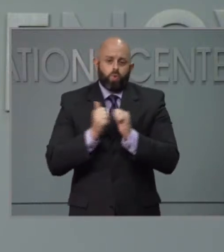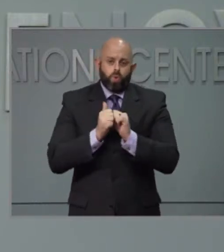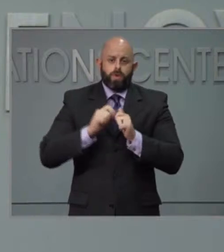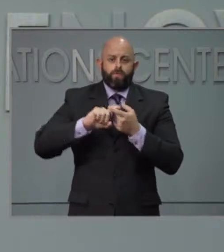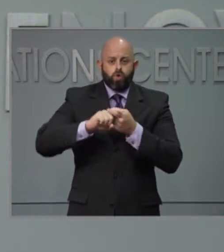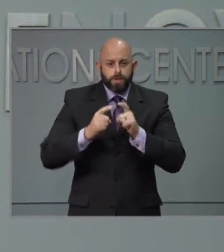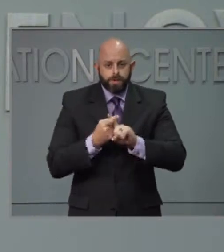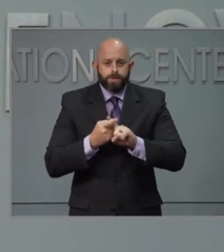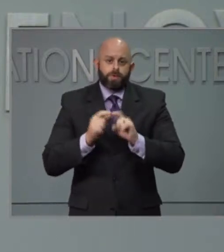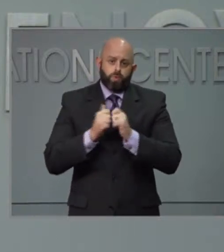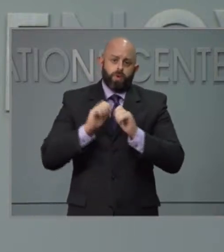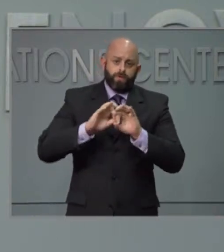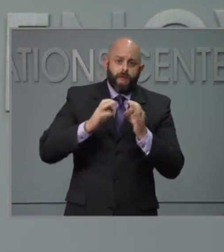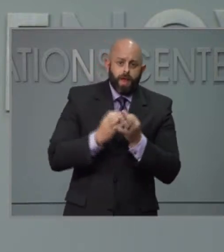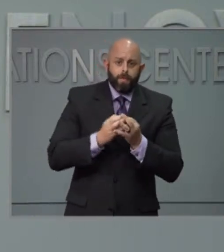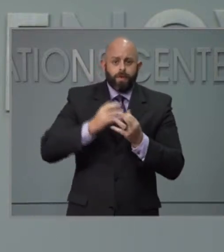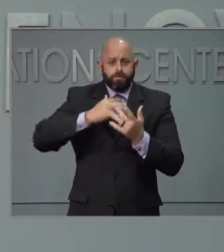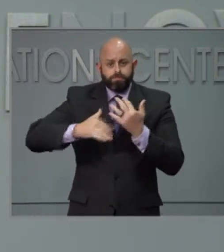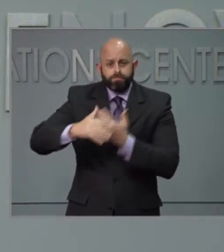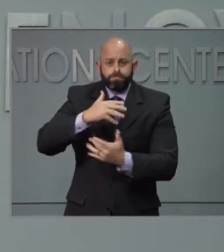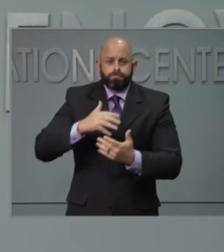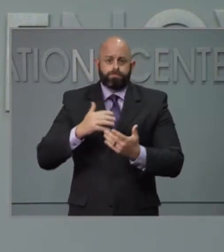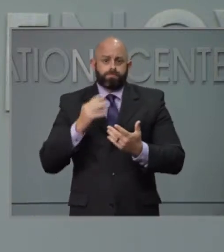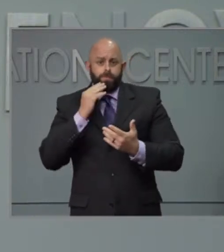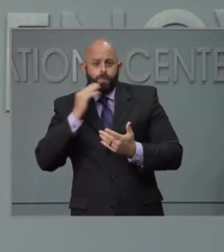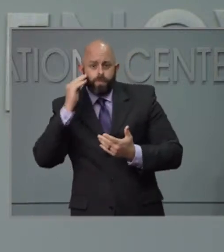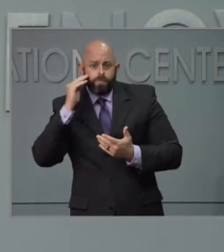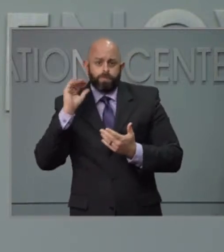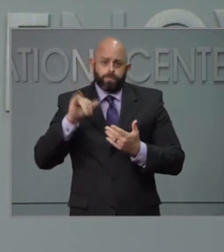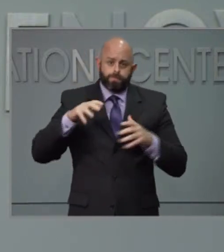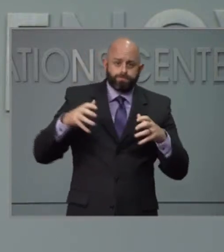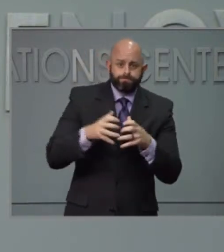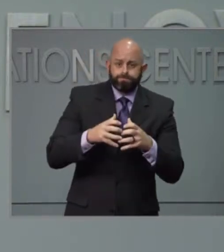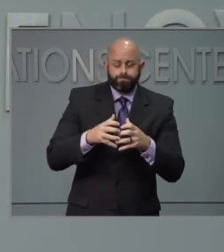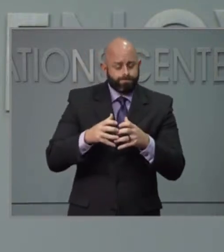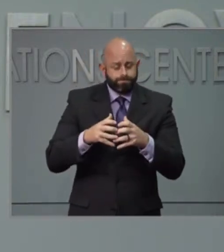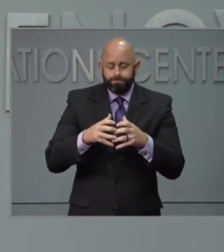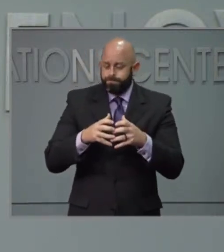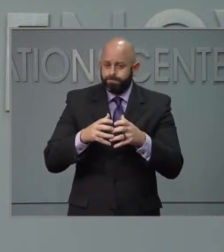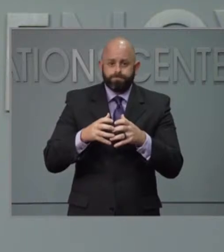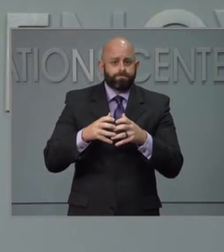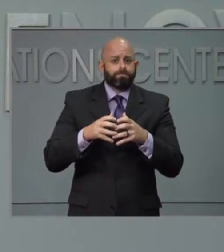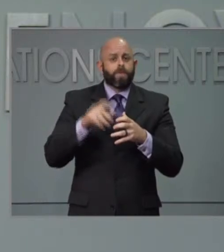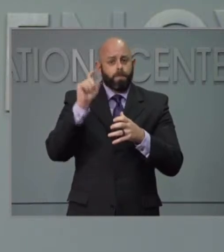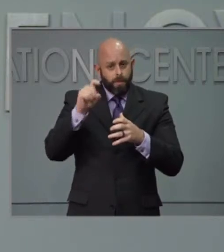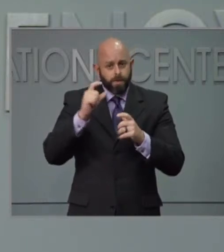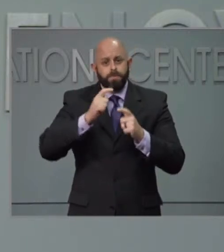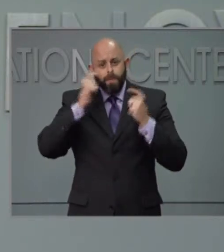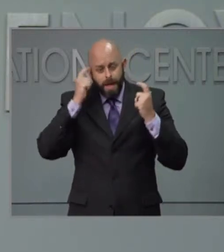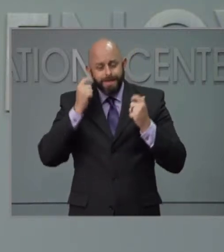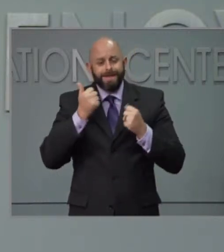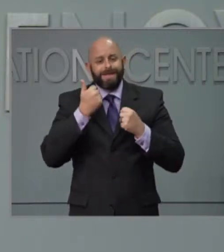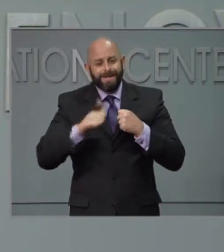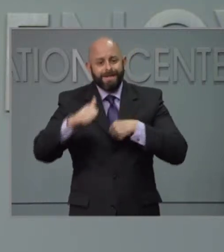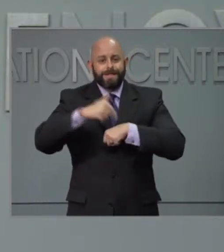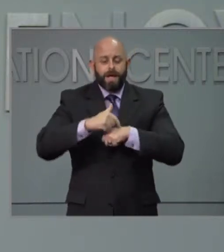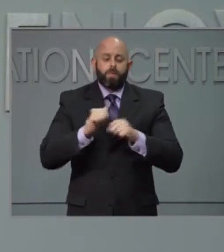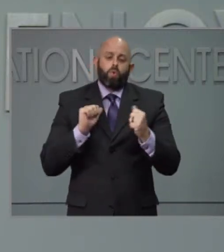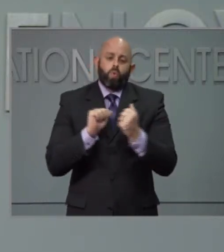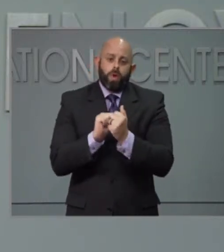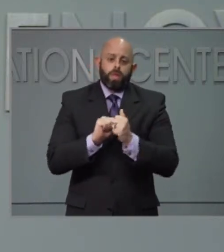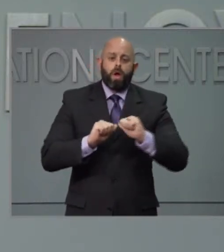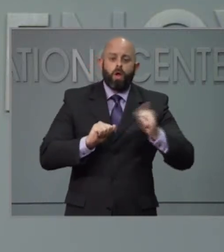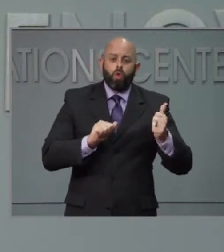think, oh, I'm just with my family or some really close friends. You need to be wearing your mask anytime you are with